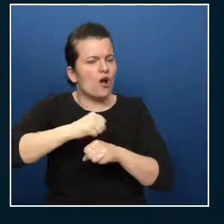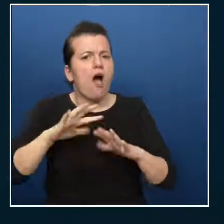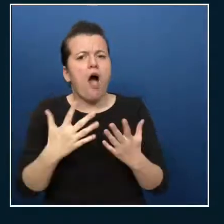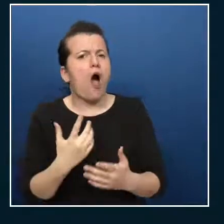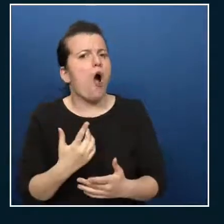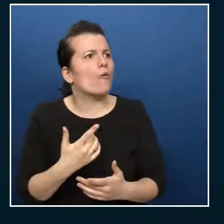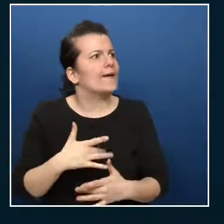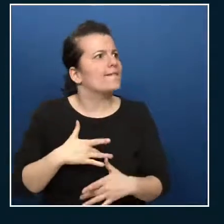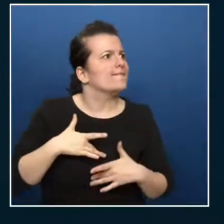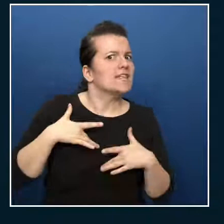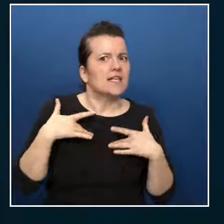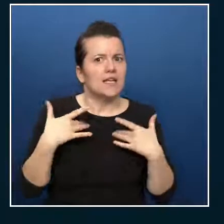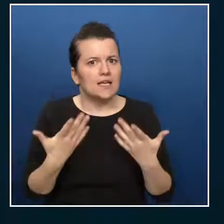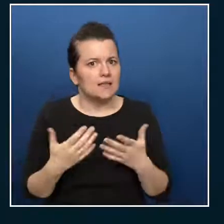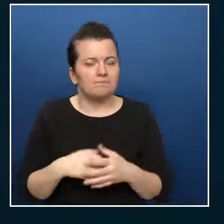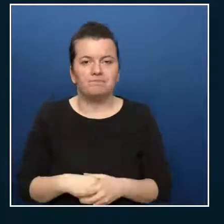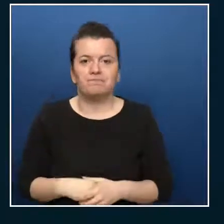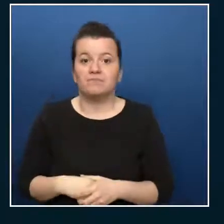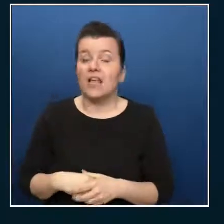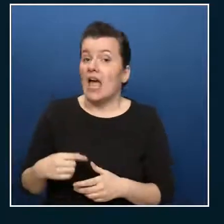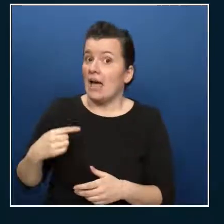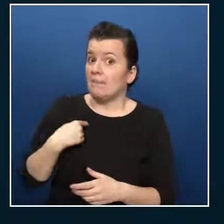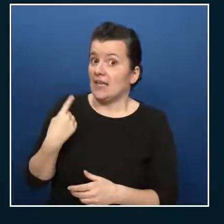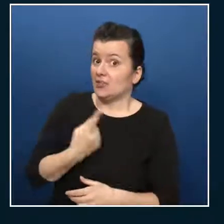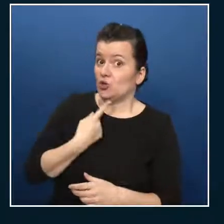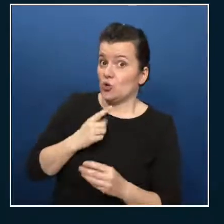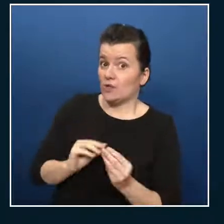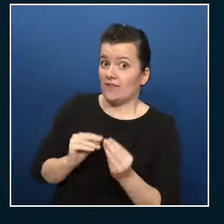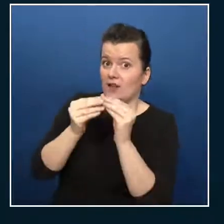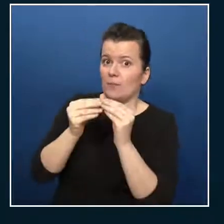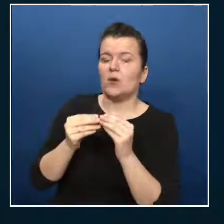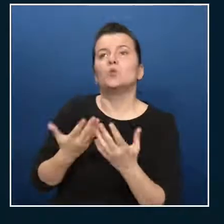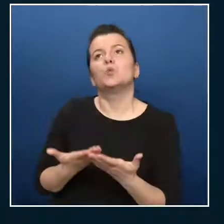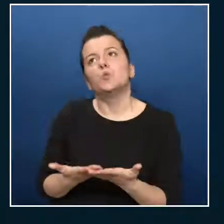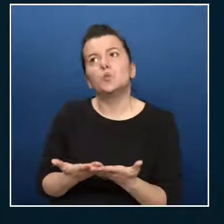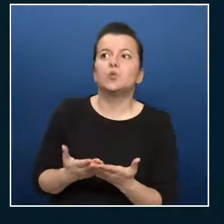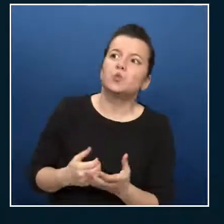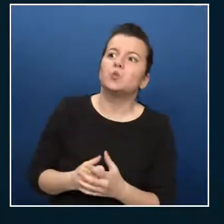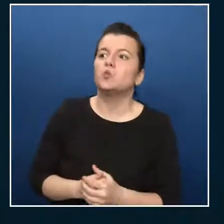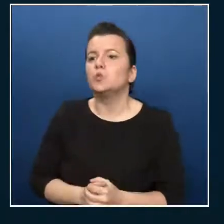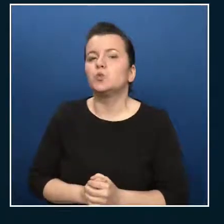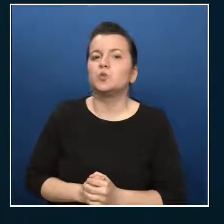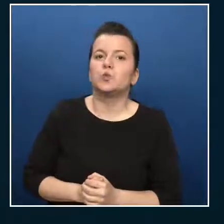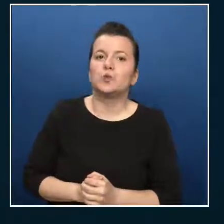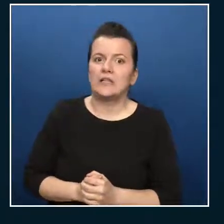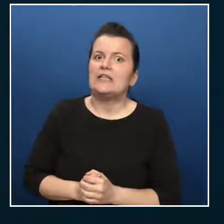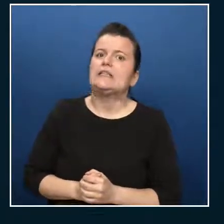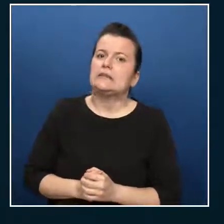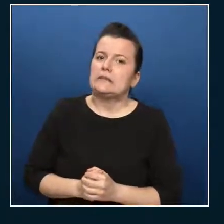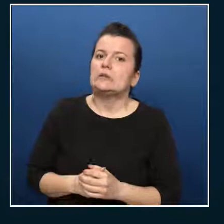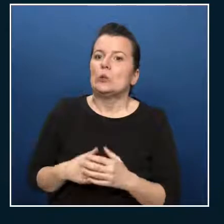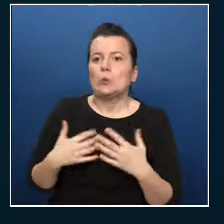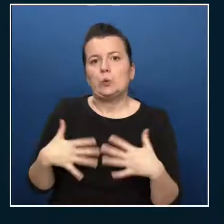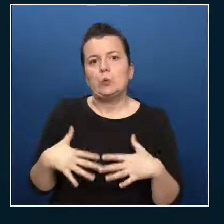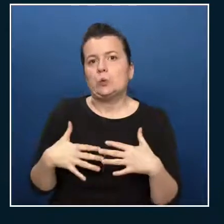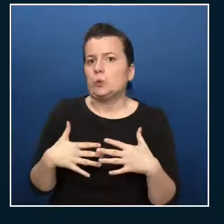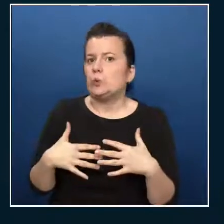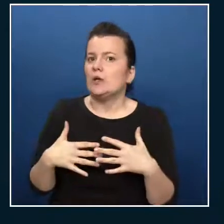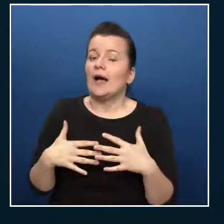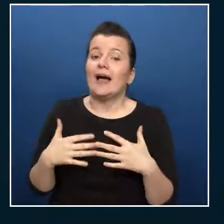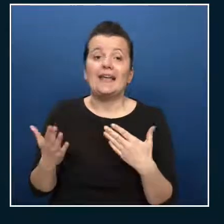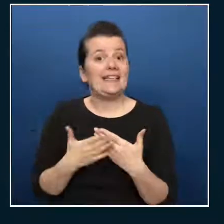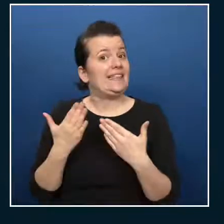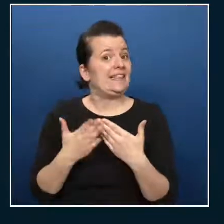My opinion, it was both actually a challenge. It wasn't easy working alone,